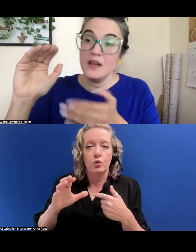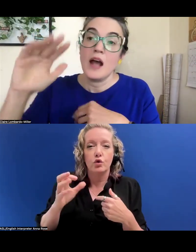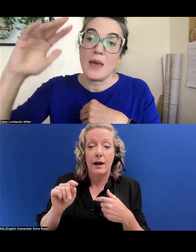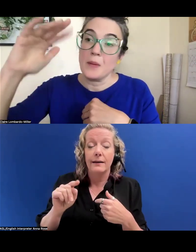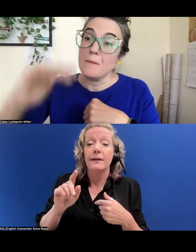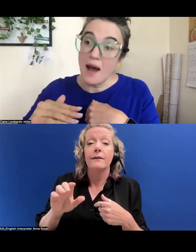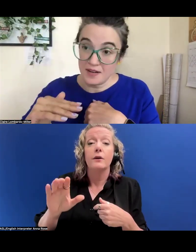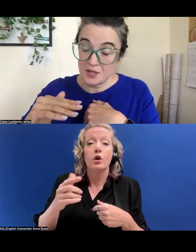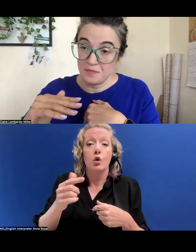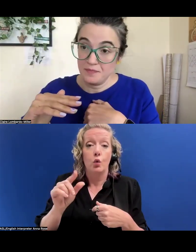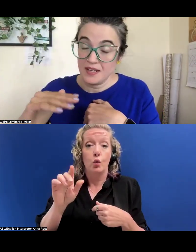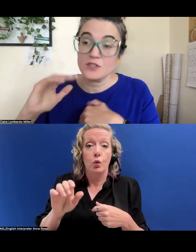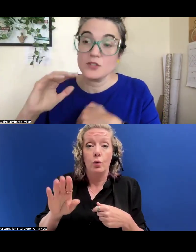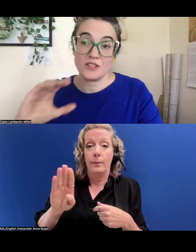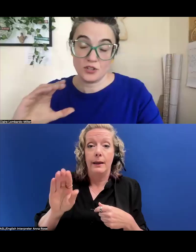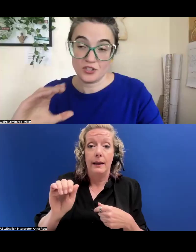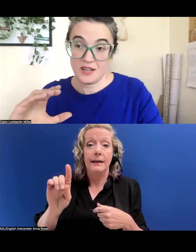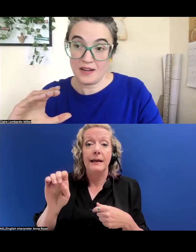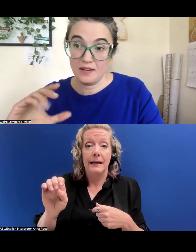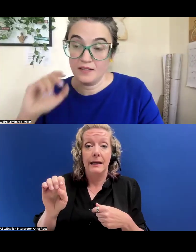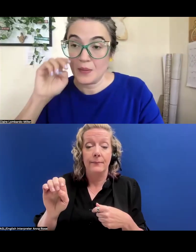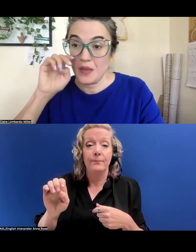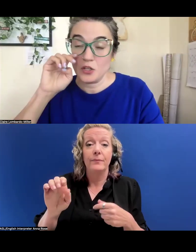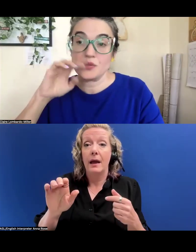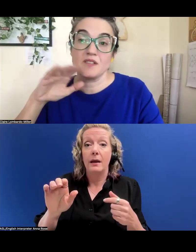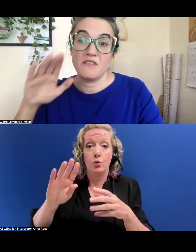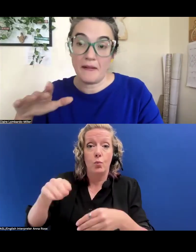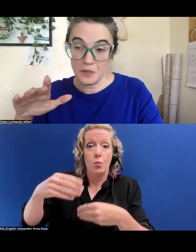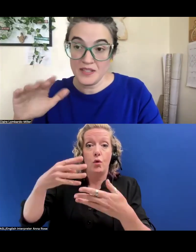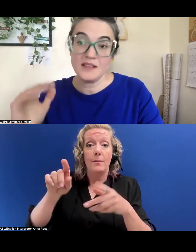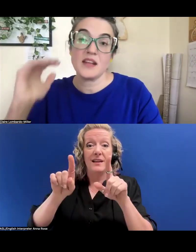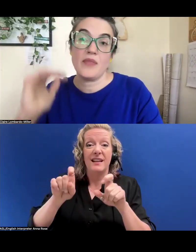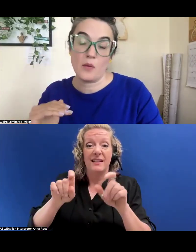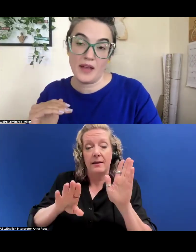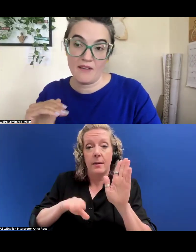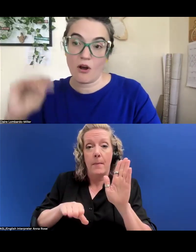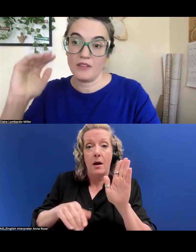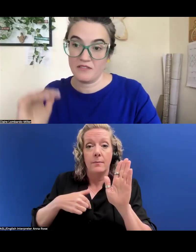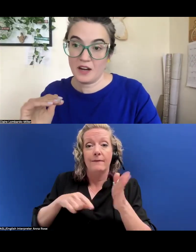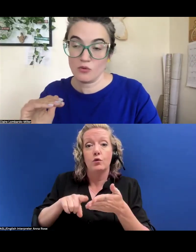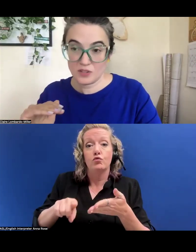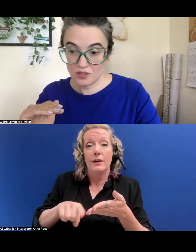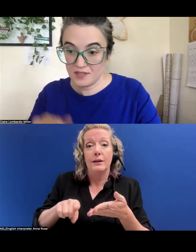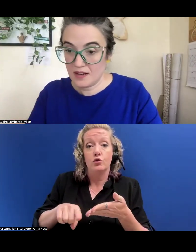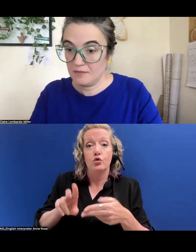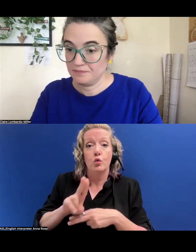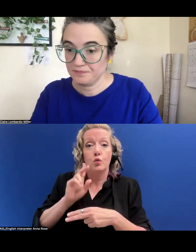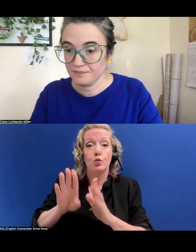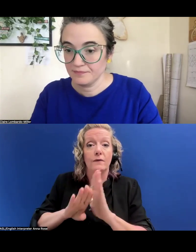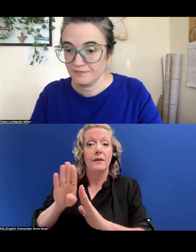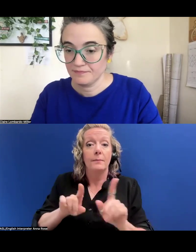test, at the bottom is the research study that they use to develop the test, and that will have all of their resources